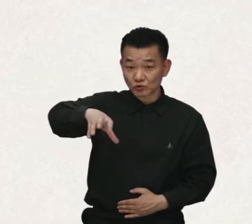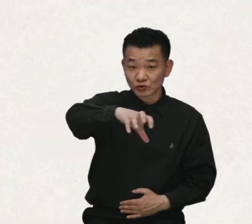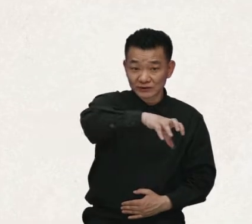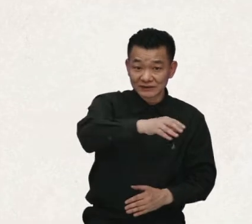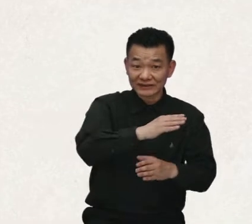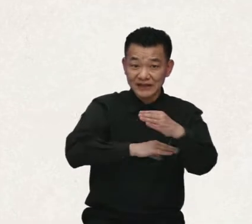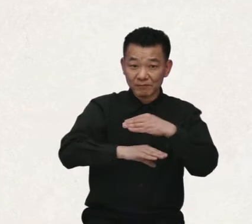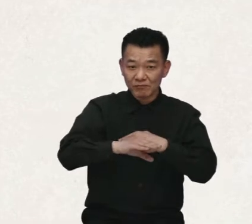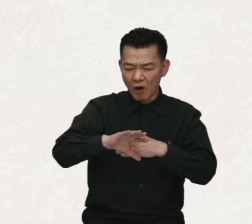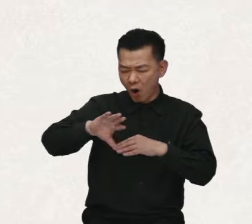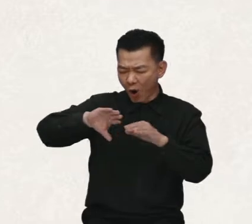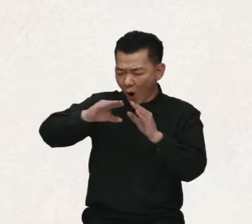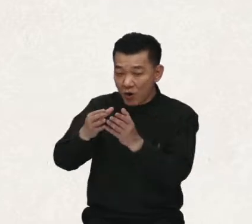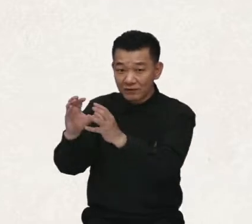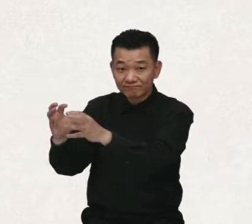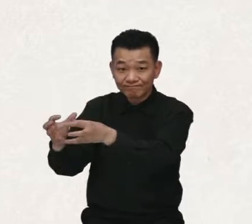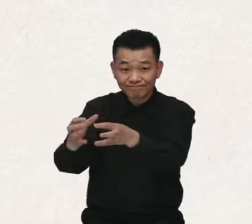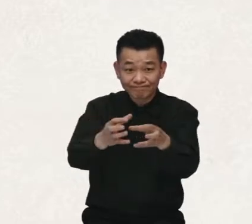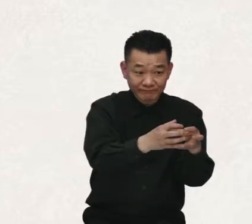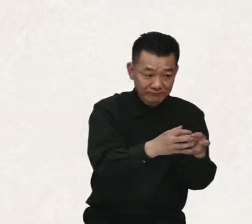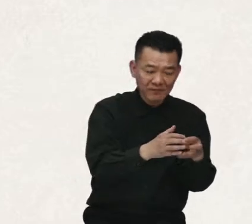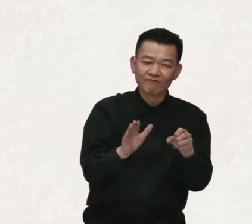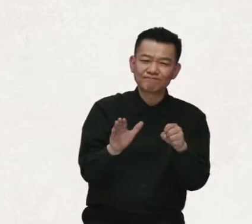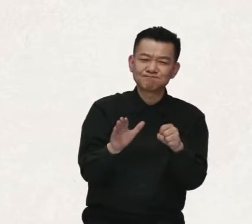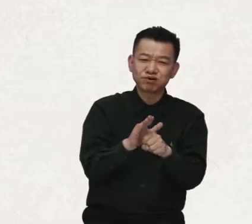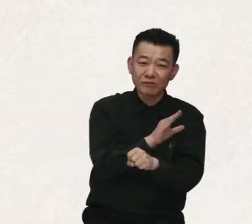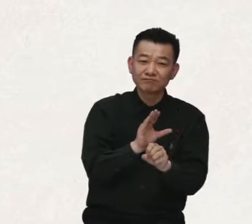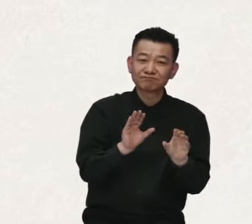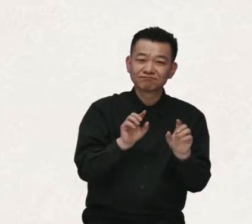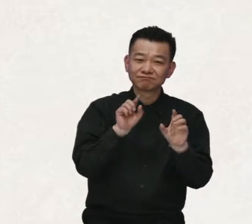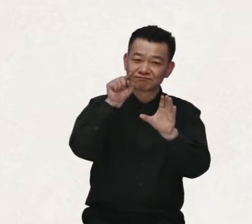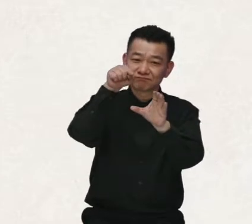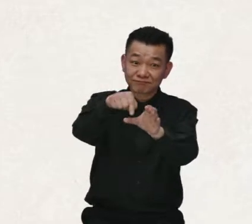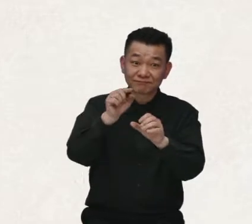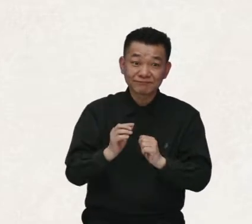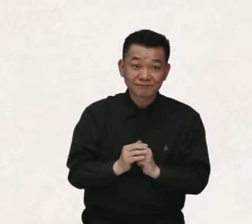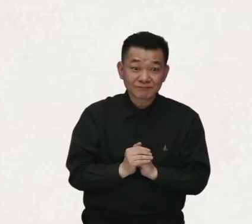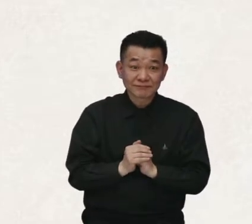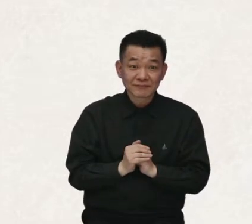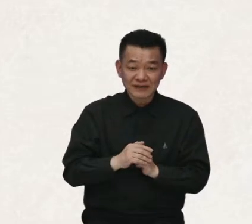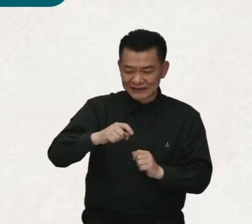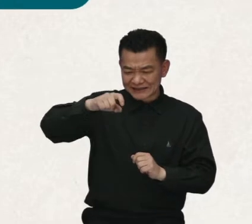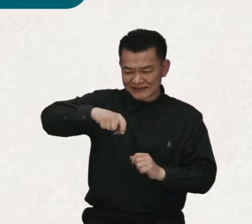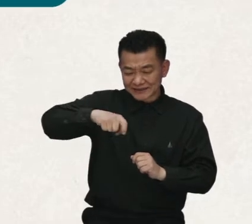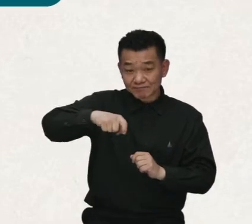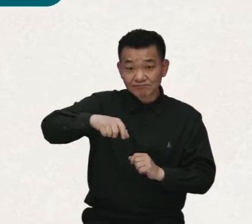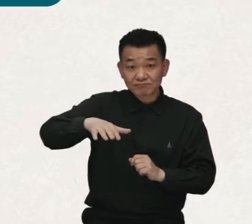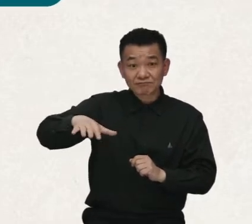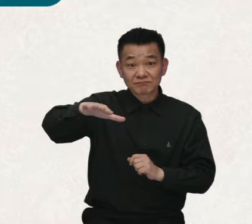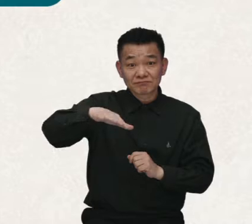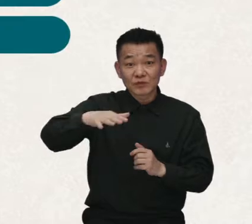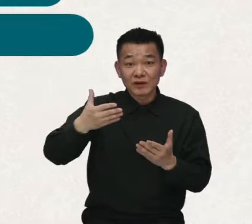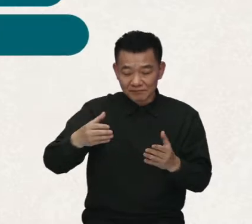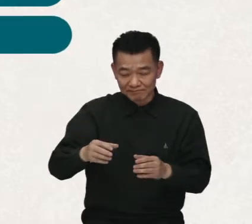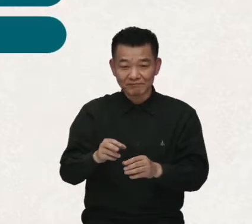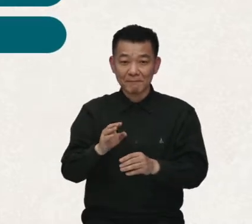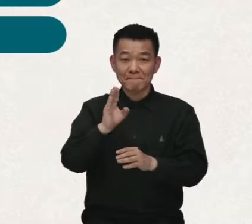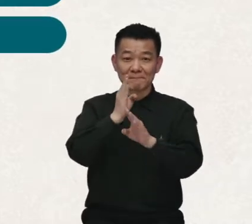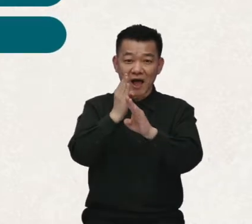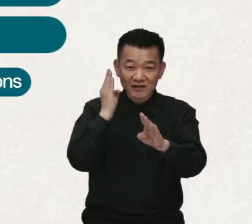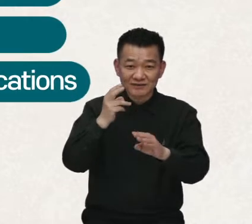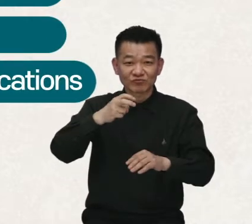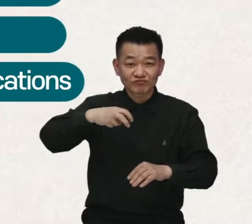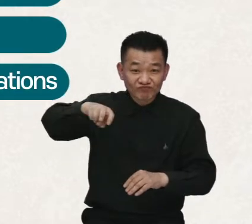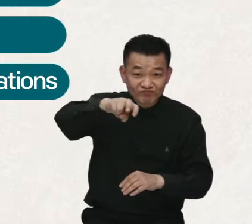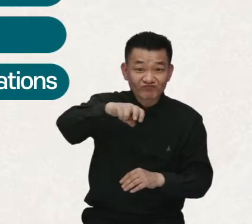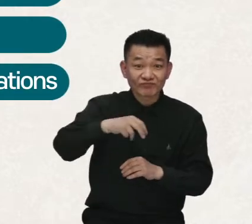States parties shall take appropriate measures to ensure to persons with disabilities access to the physical environment, to transportation,